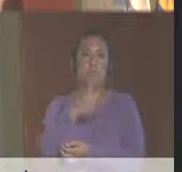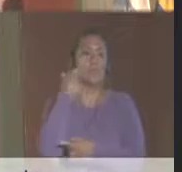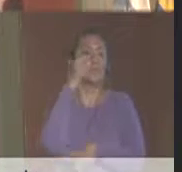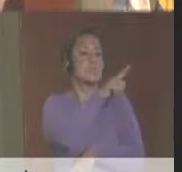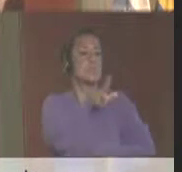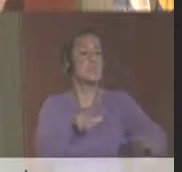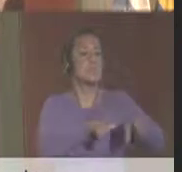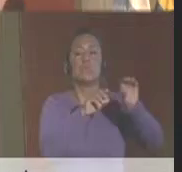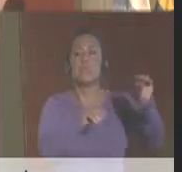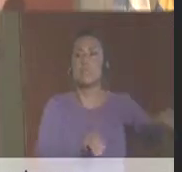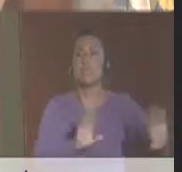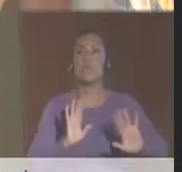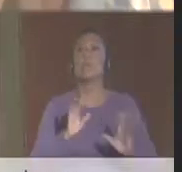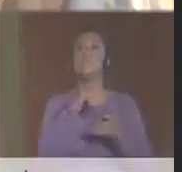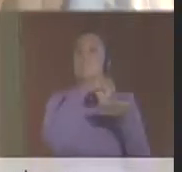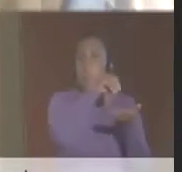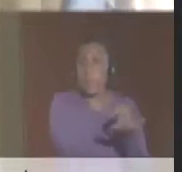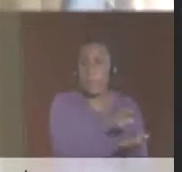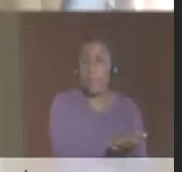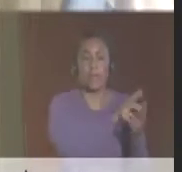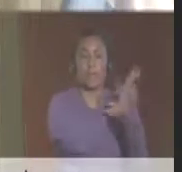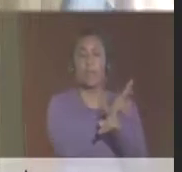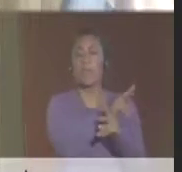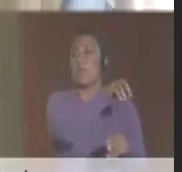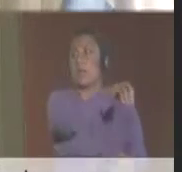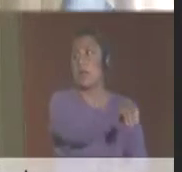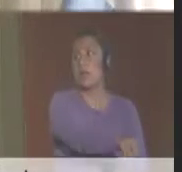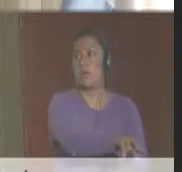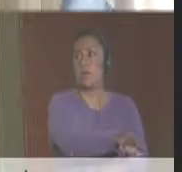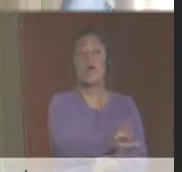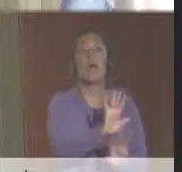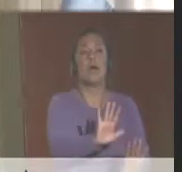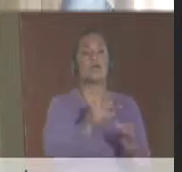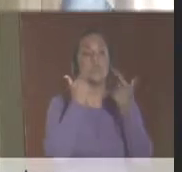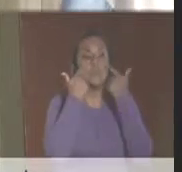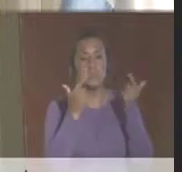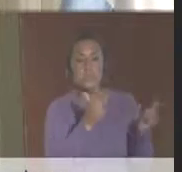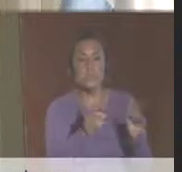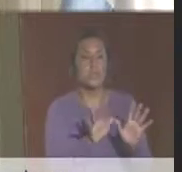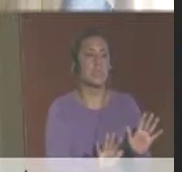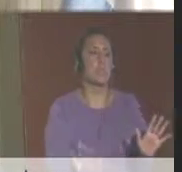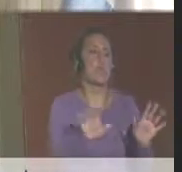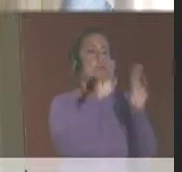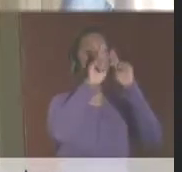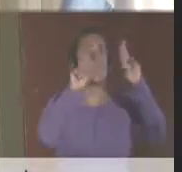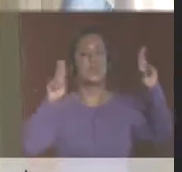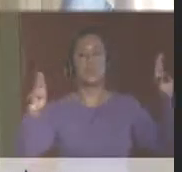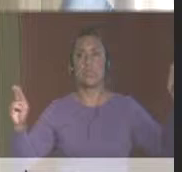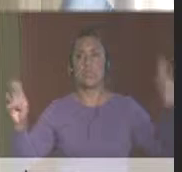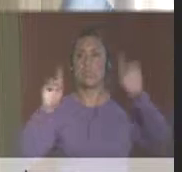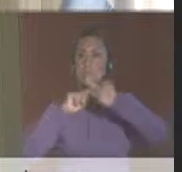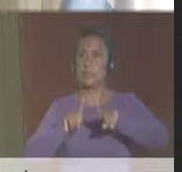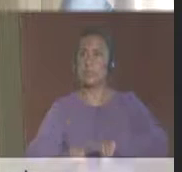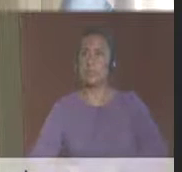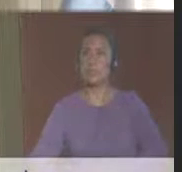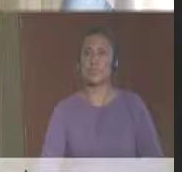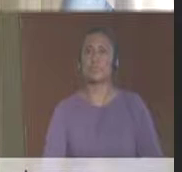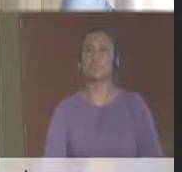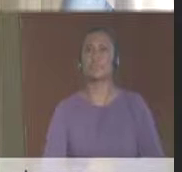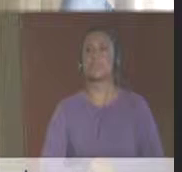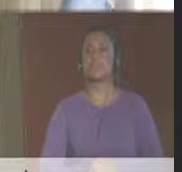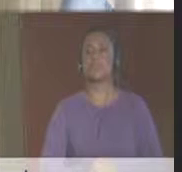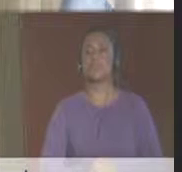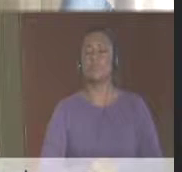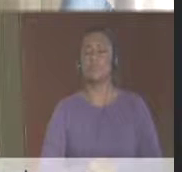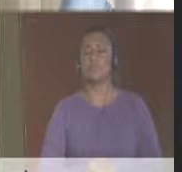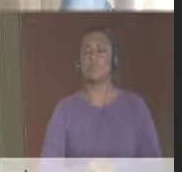for the Environment, which is we are to recover a reservoir, which we want it to be a natural reserve, and of course